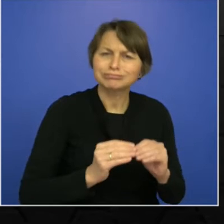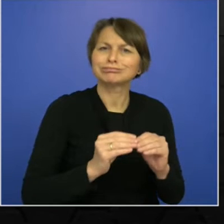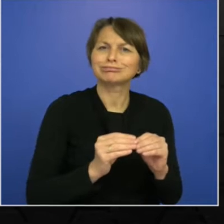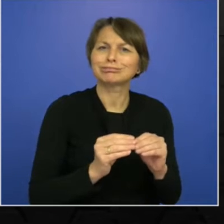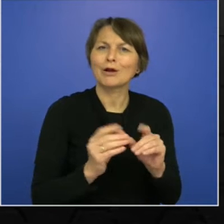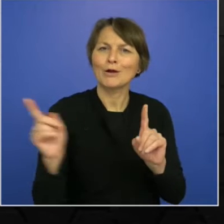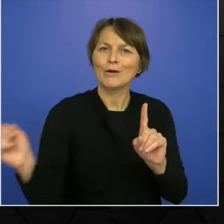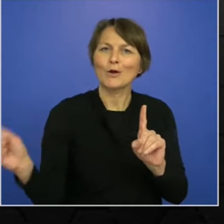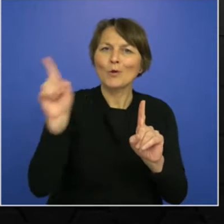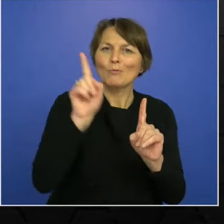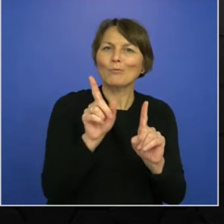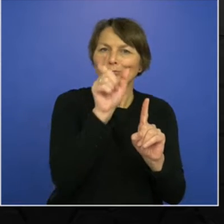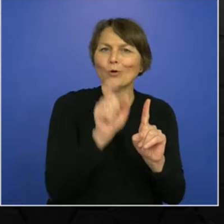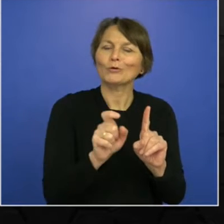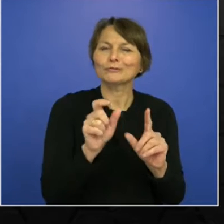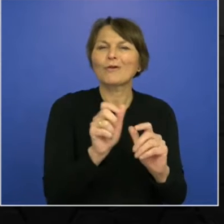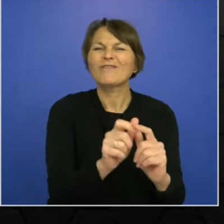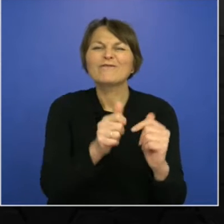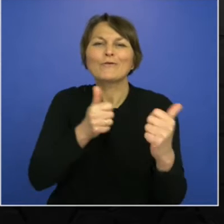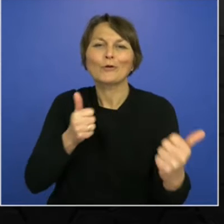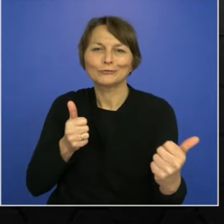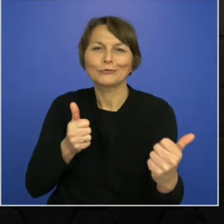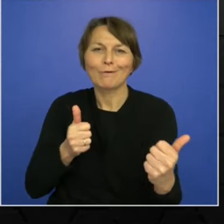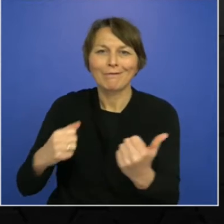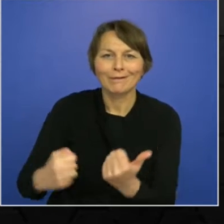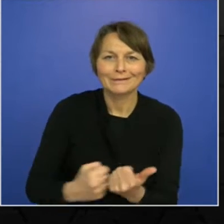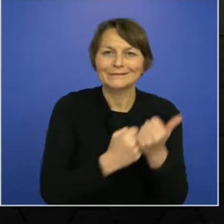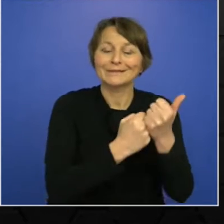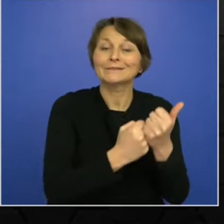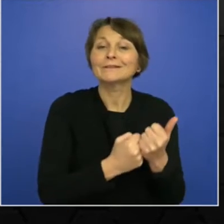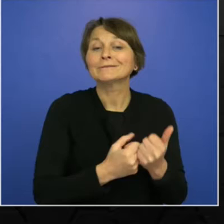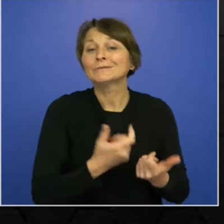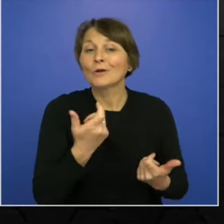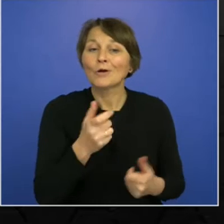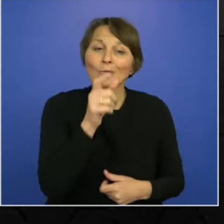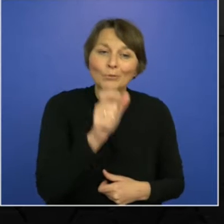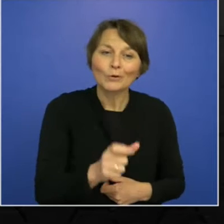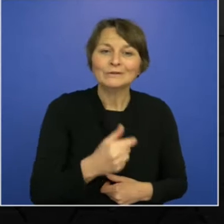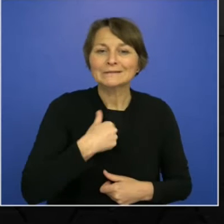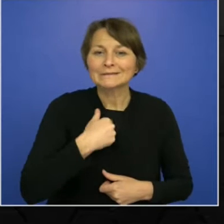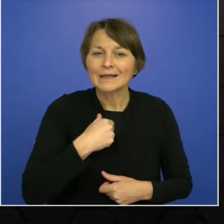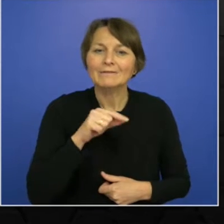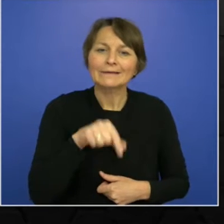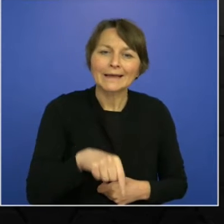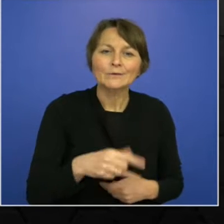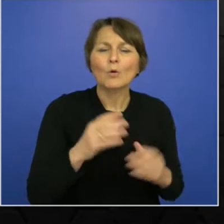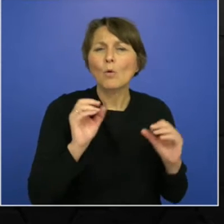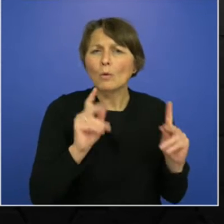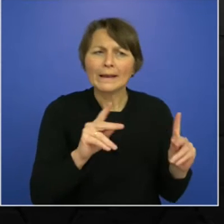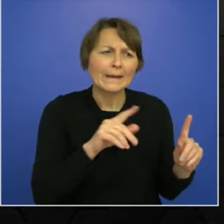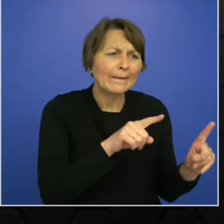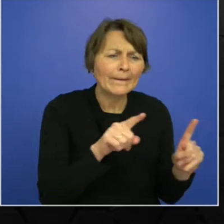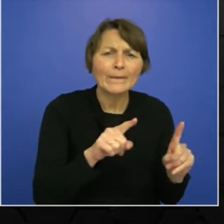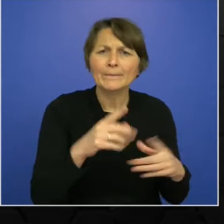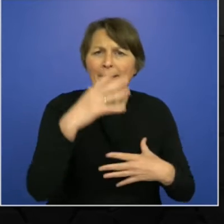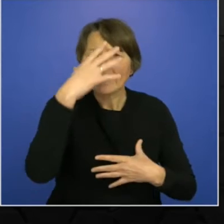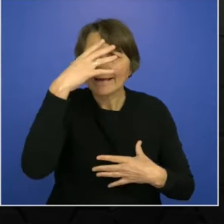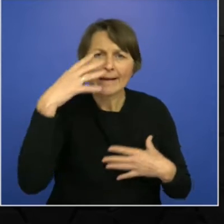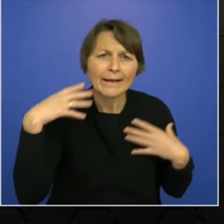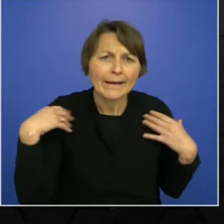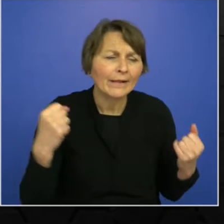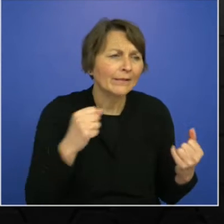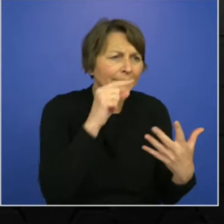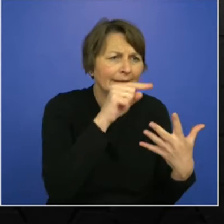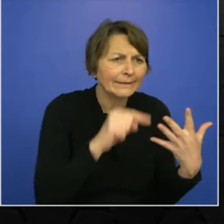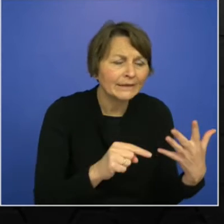in this way, the customers can check their claim status, they can discover what are the health plans provided